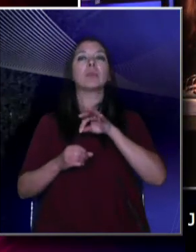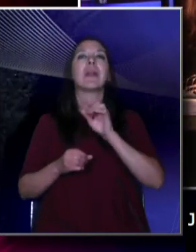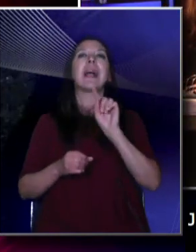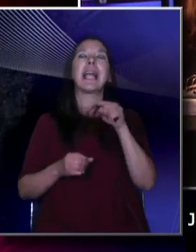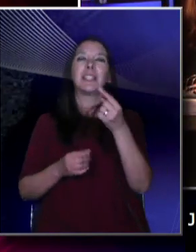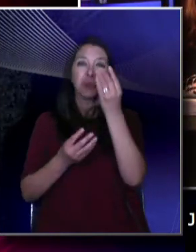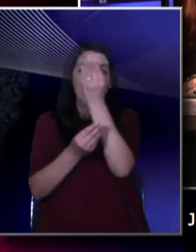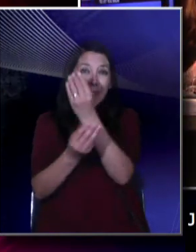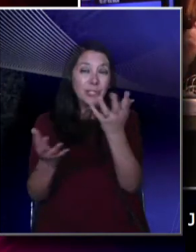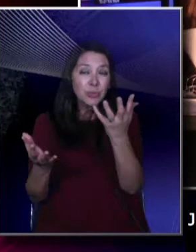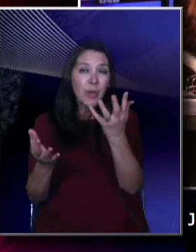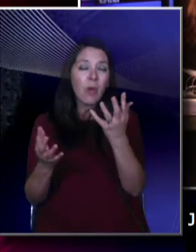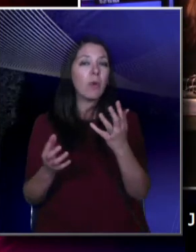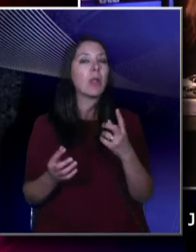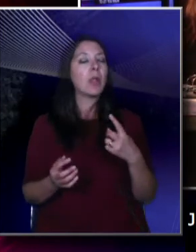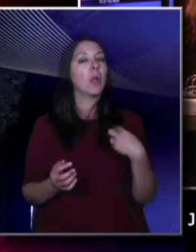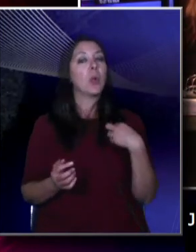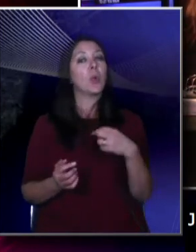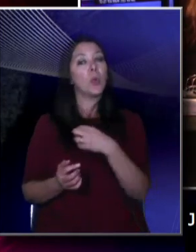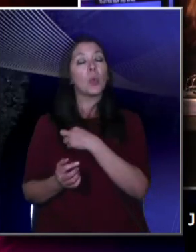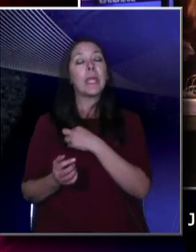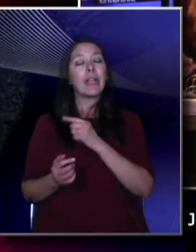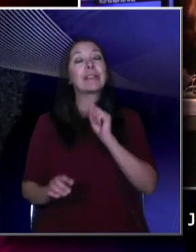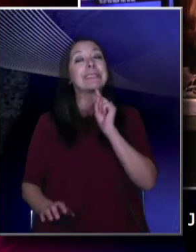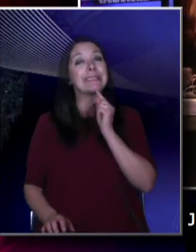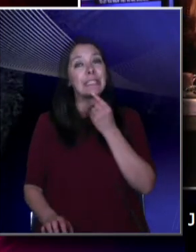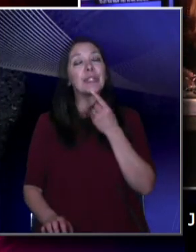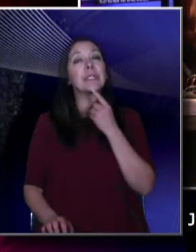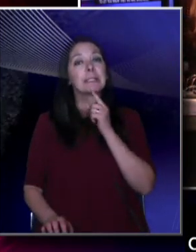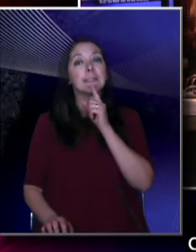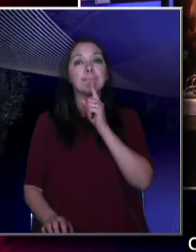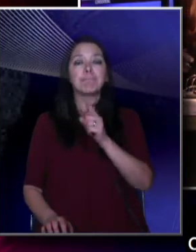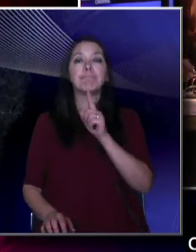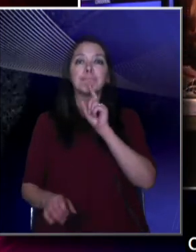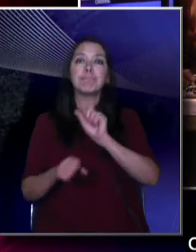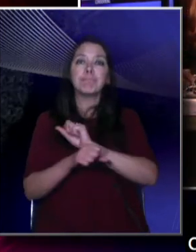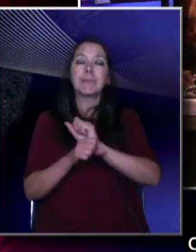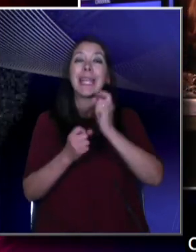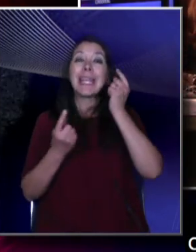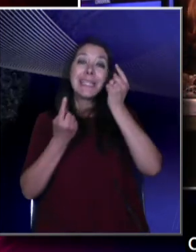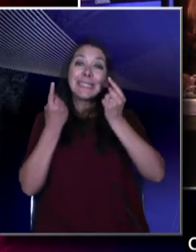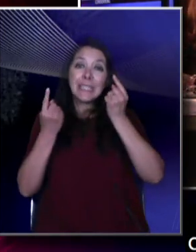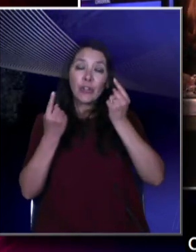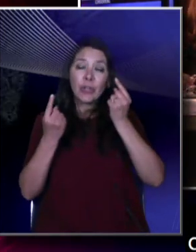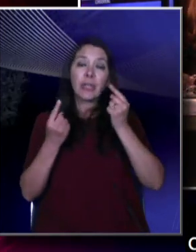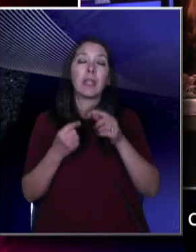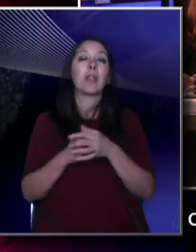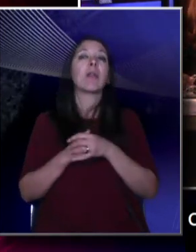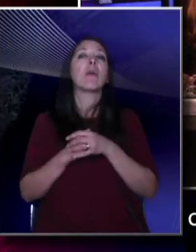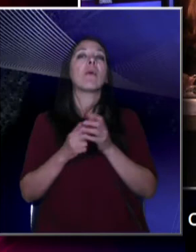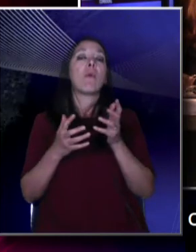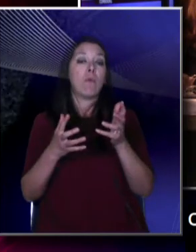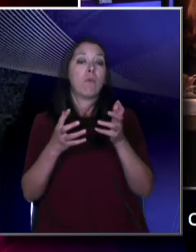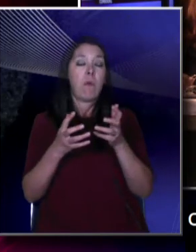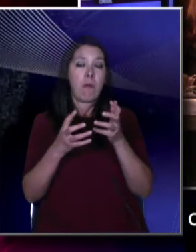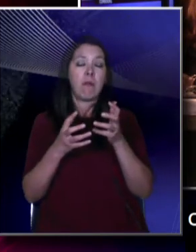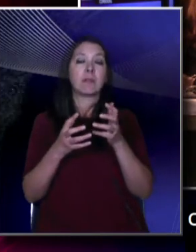know that we are seriously considering combining under